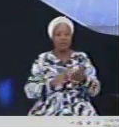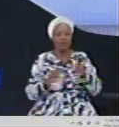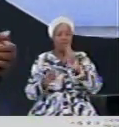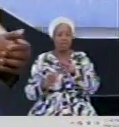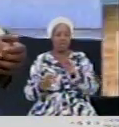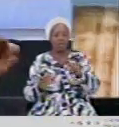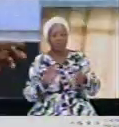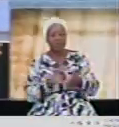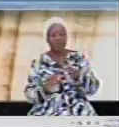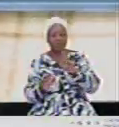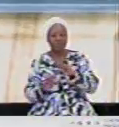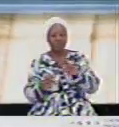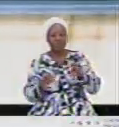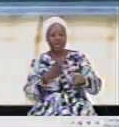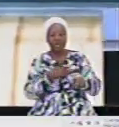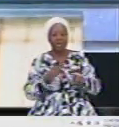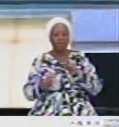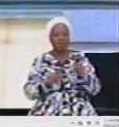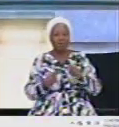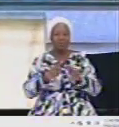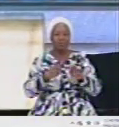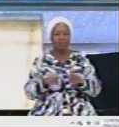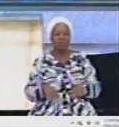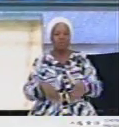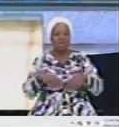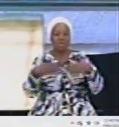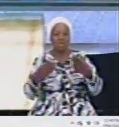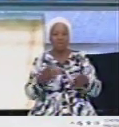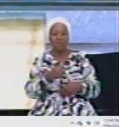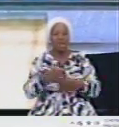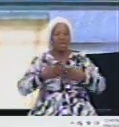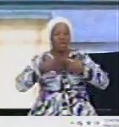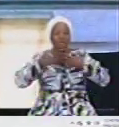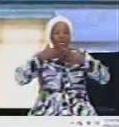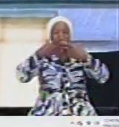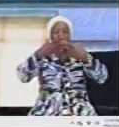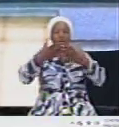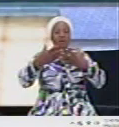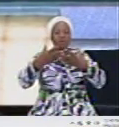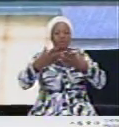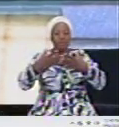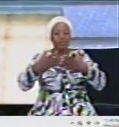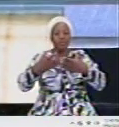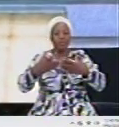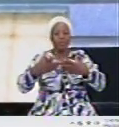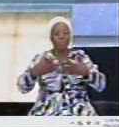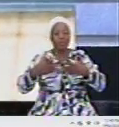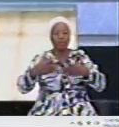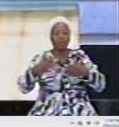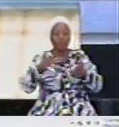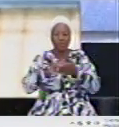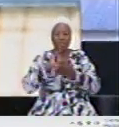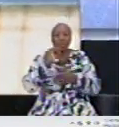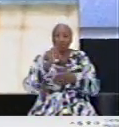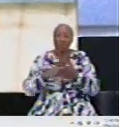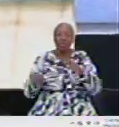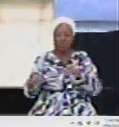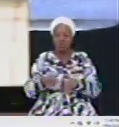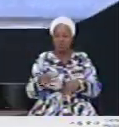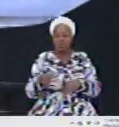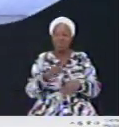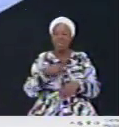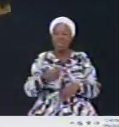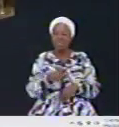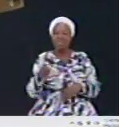Verse 22, and the people gave a shout. That's what the people do. They